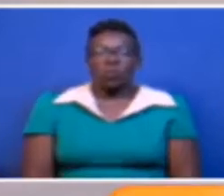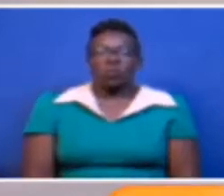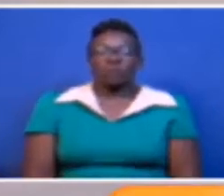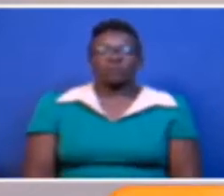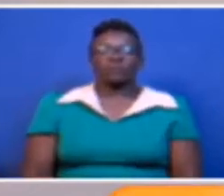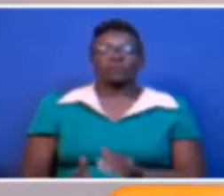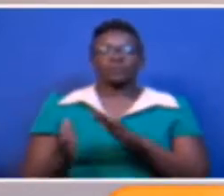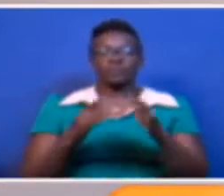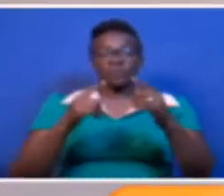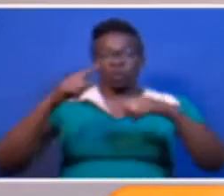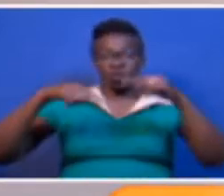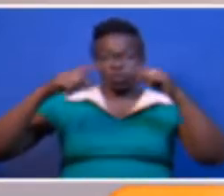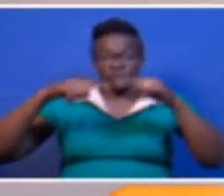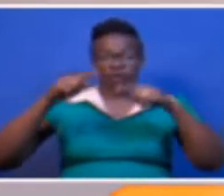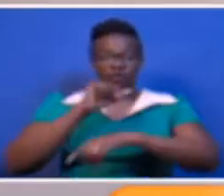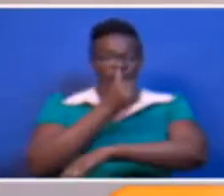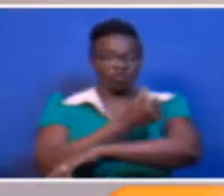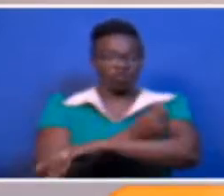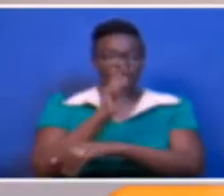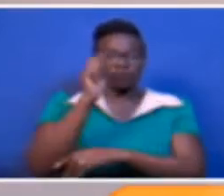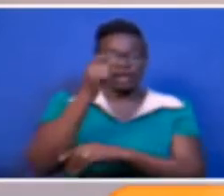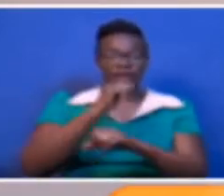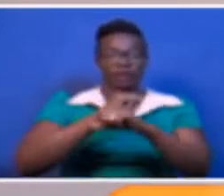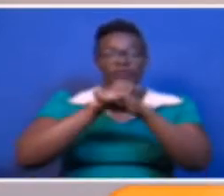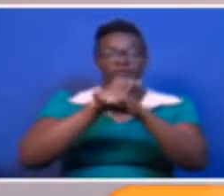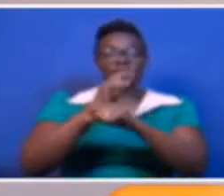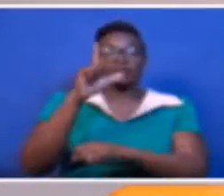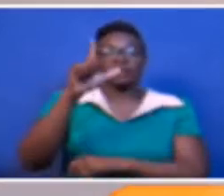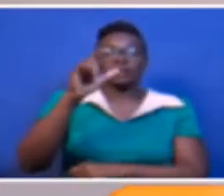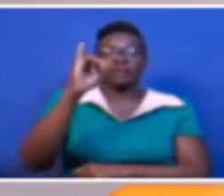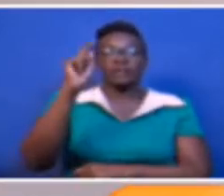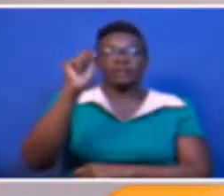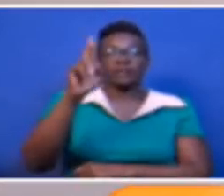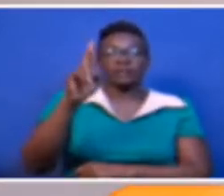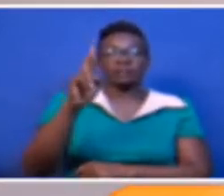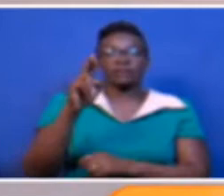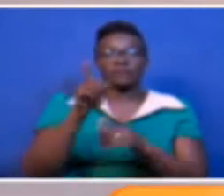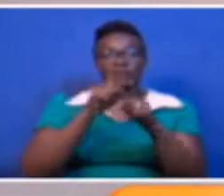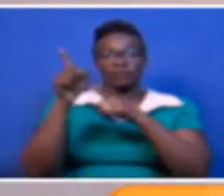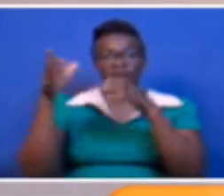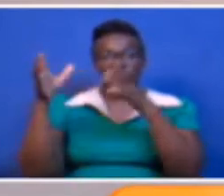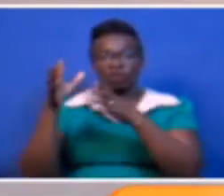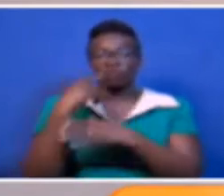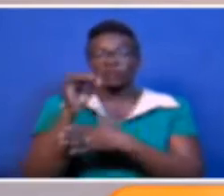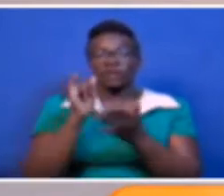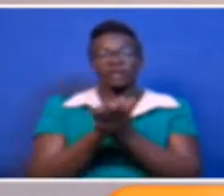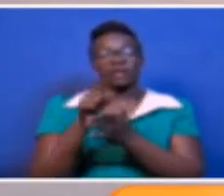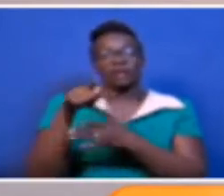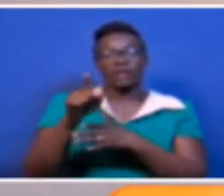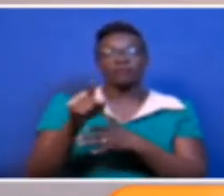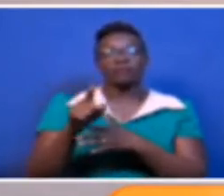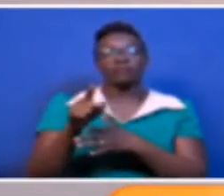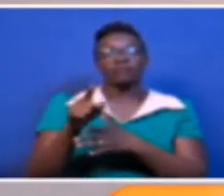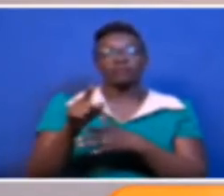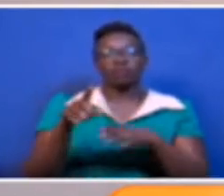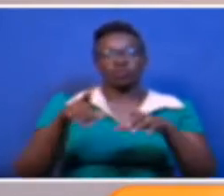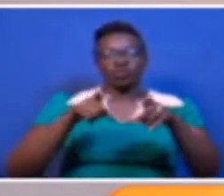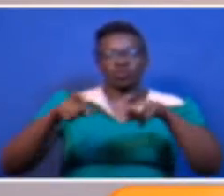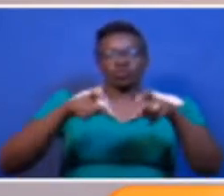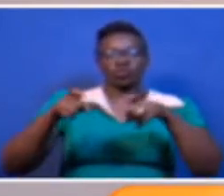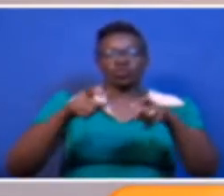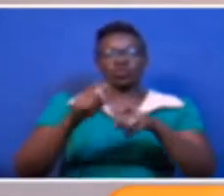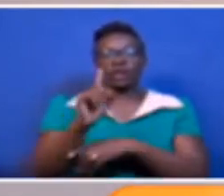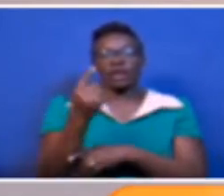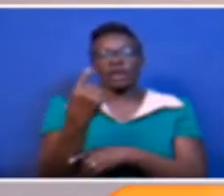The Competition Authority of Kenya has defended listed telco Safaricom over claims that it is a dominant player in the mobile telephone